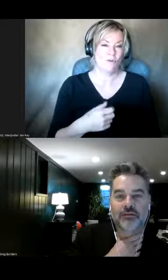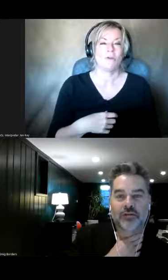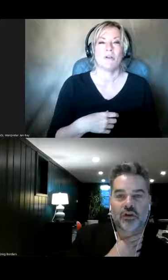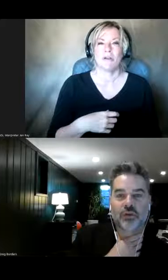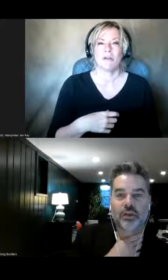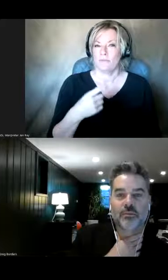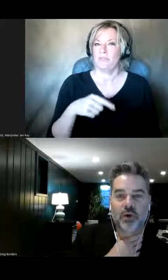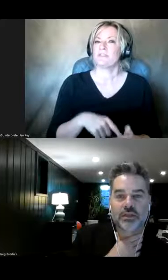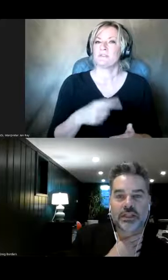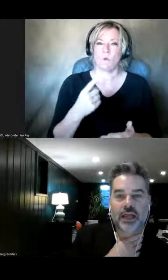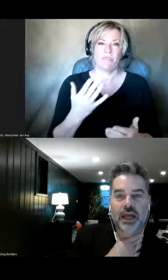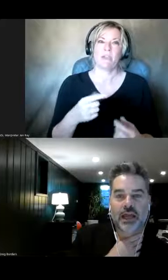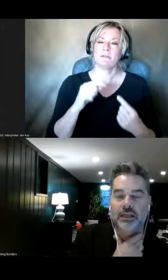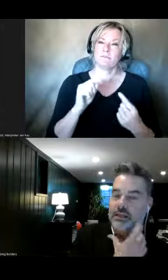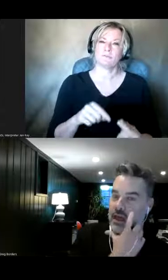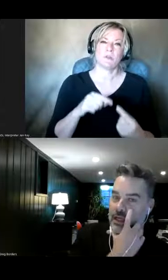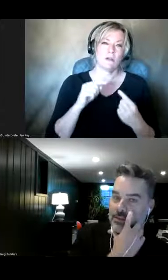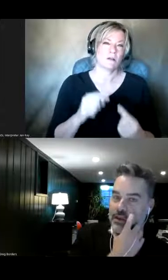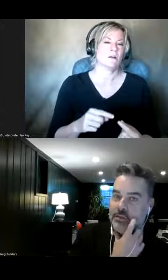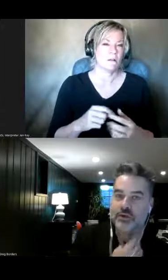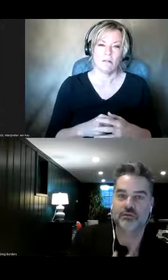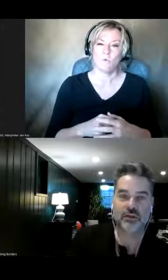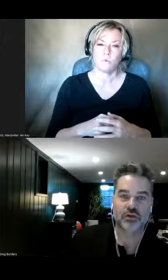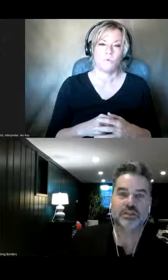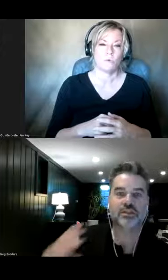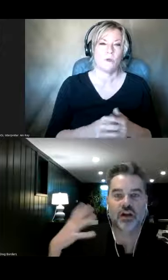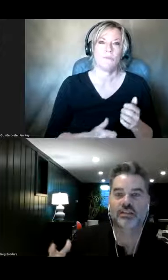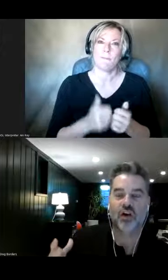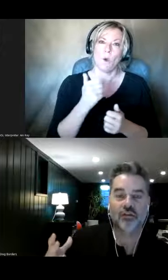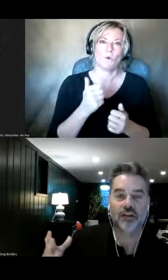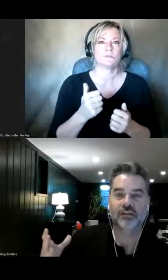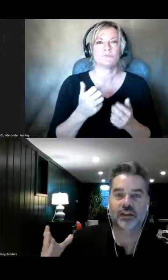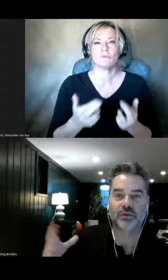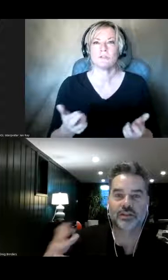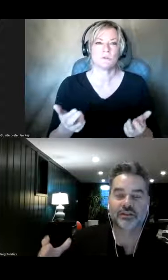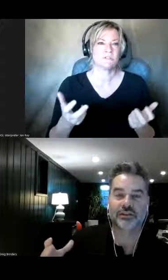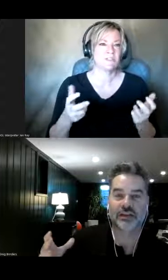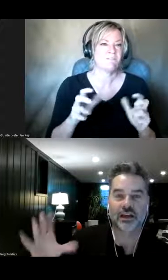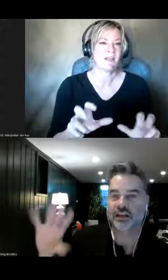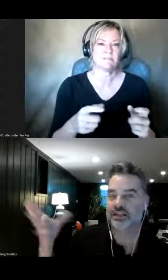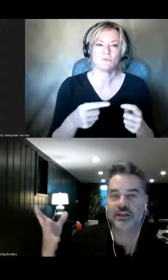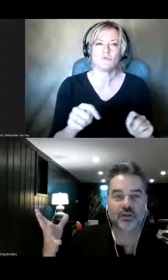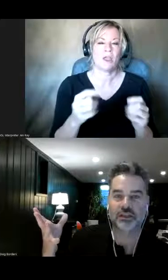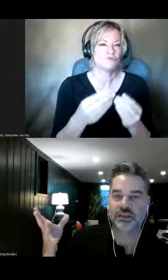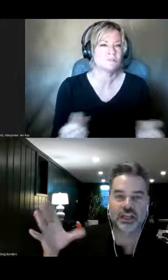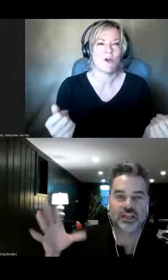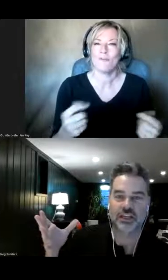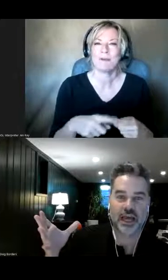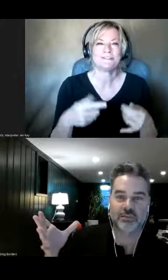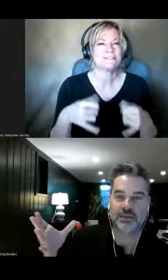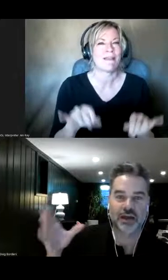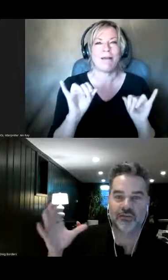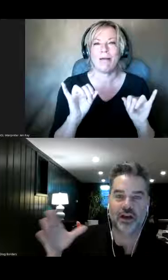we have struggled with the most and spent the most resources trying to solve. And I feel like we're still continuing to